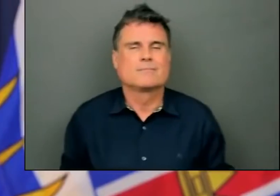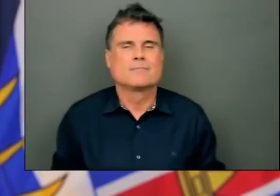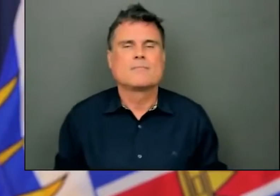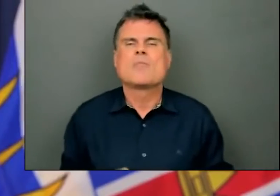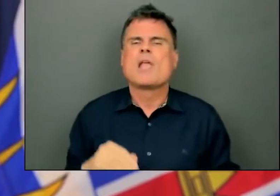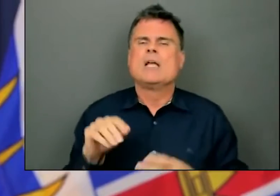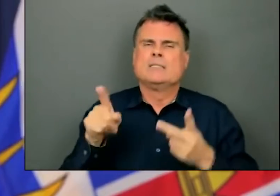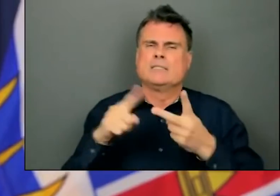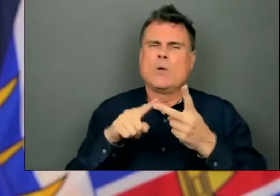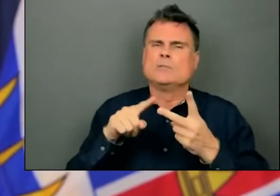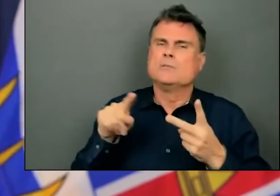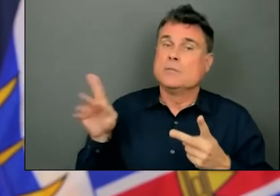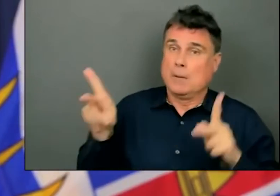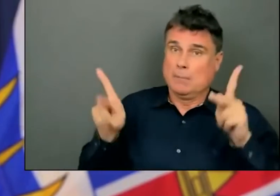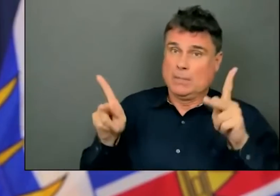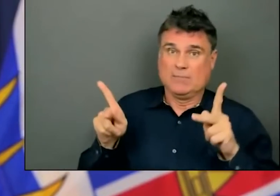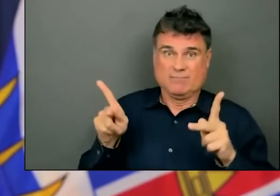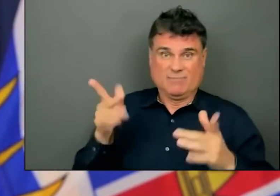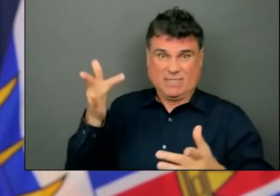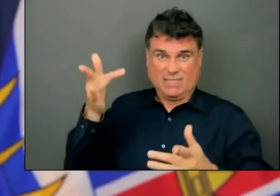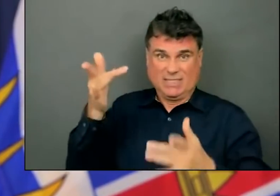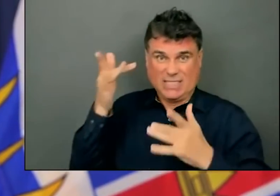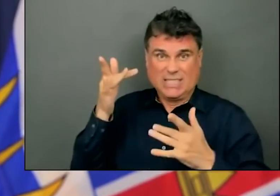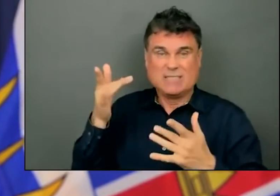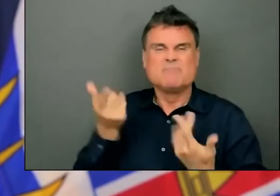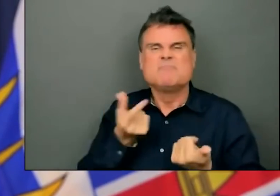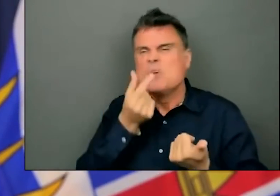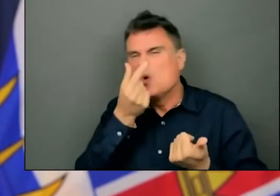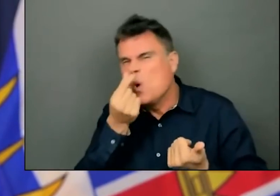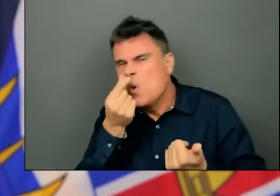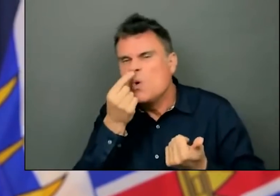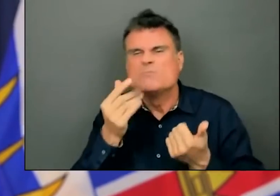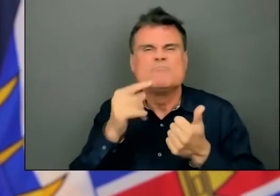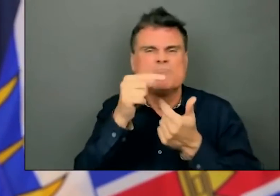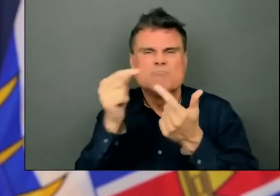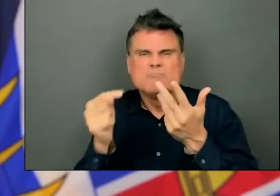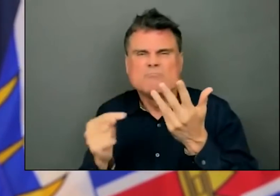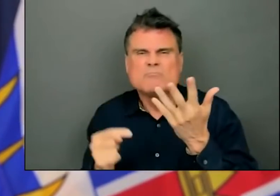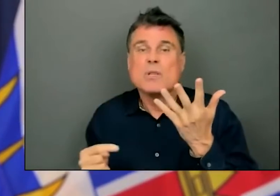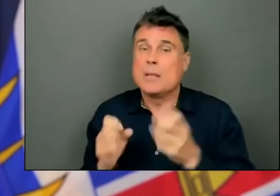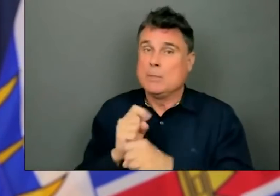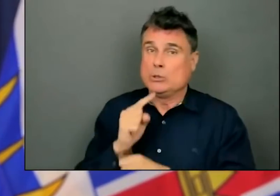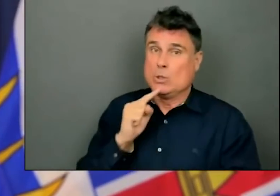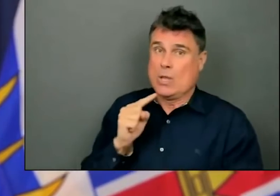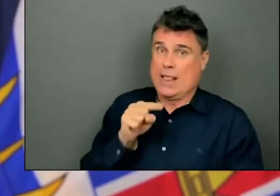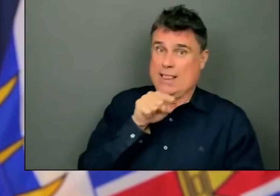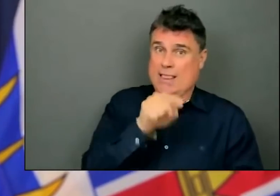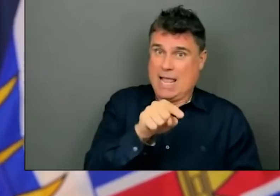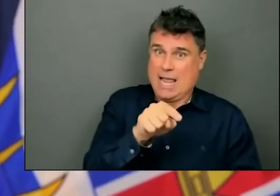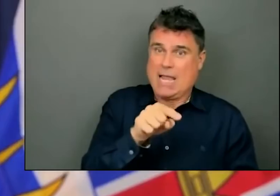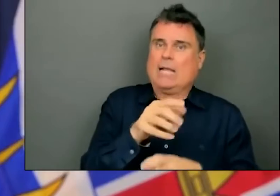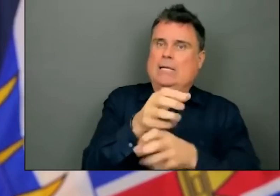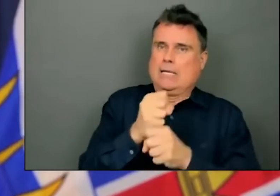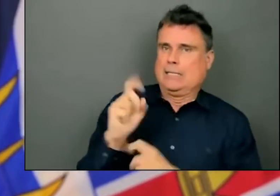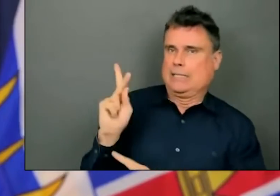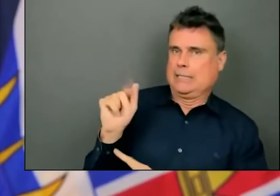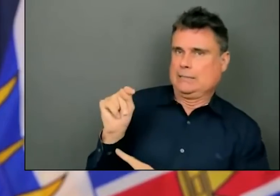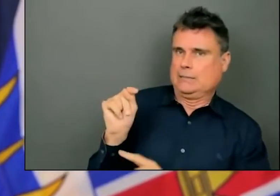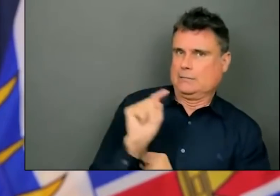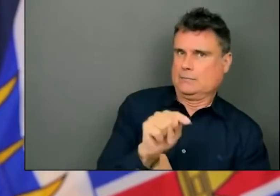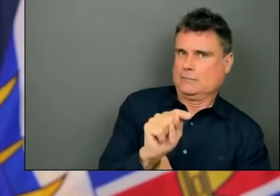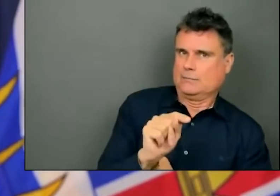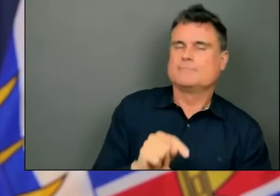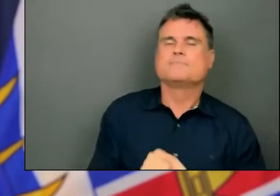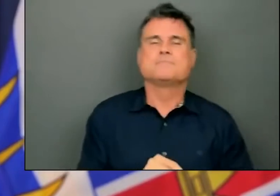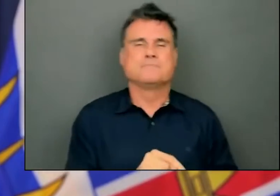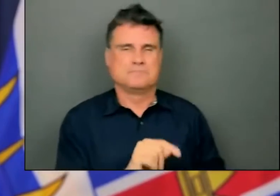symptomatic are the ones that are actually getting the tests as you've laid out in the presentation? Well, a couple of things, and I'll start and see if the minister